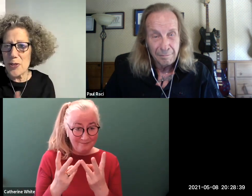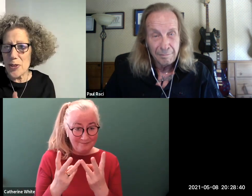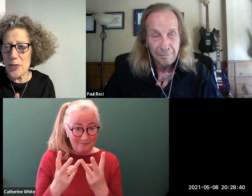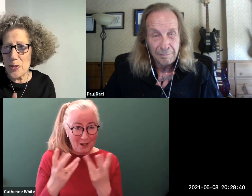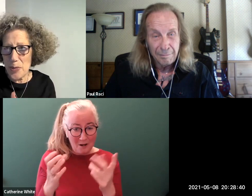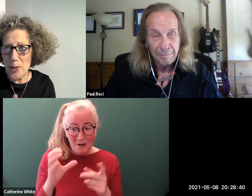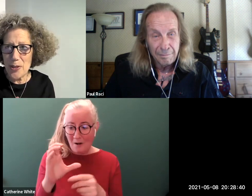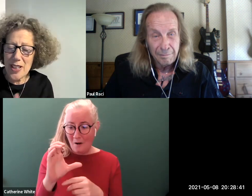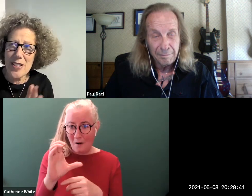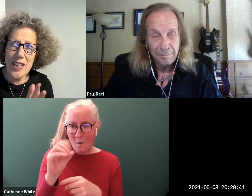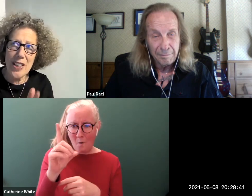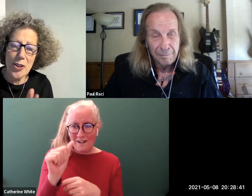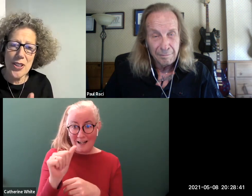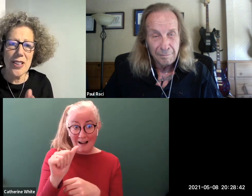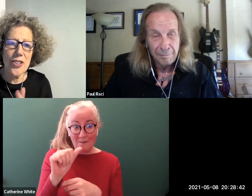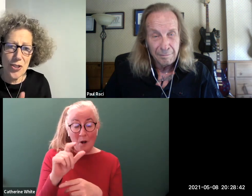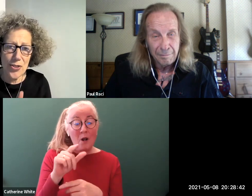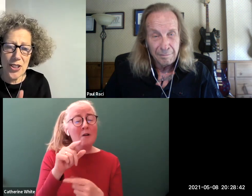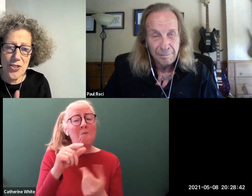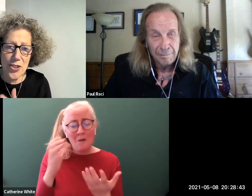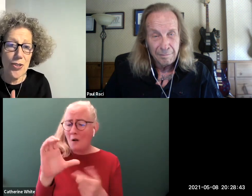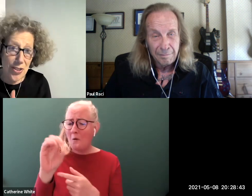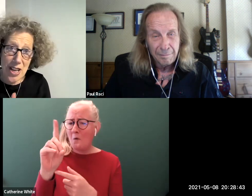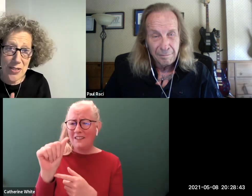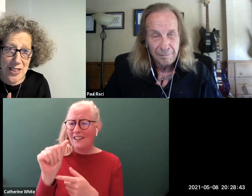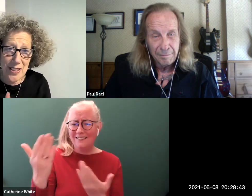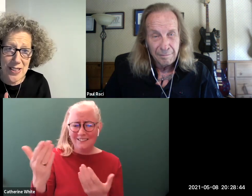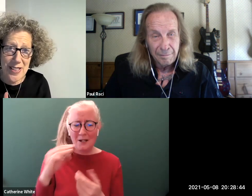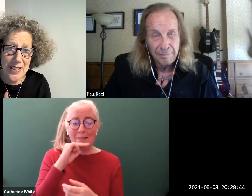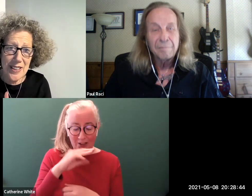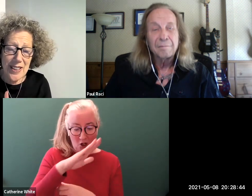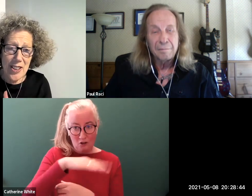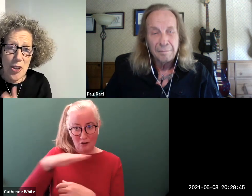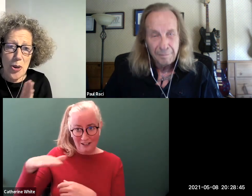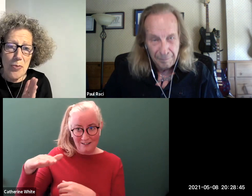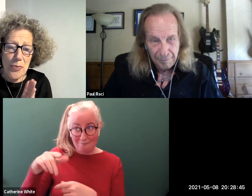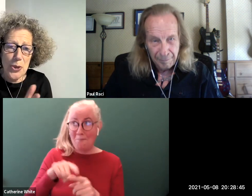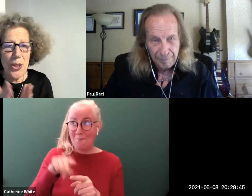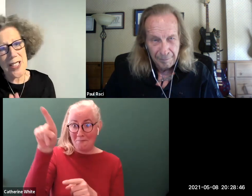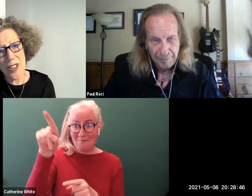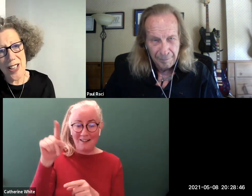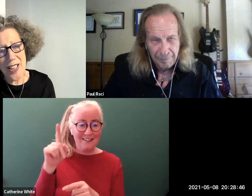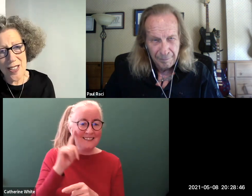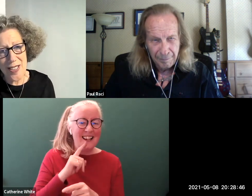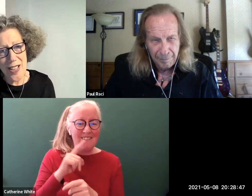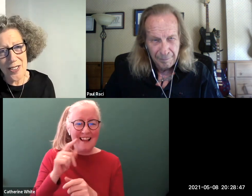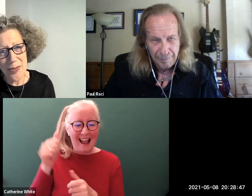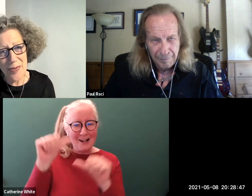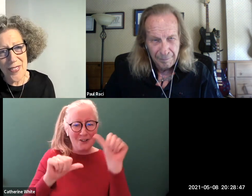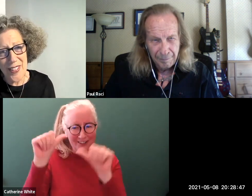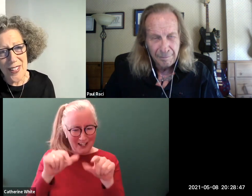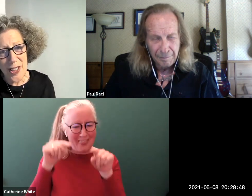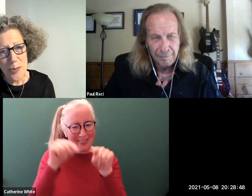Coda, for people who are listening, Coda, children of deaf adults. Paul, that's where I'd like to